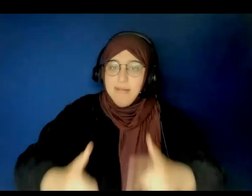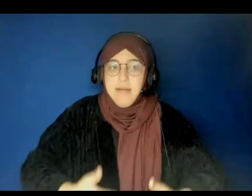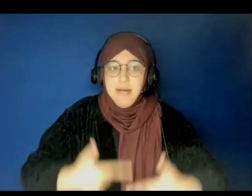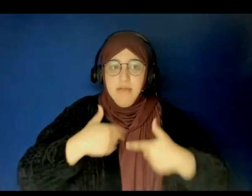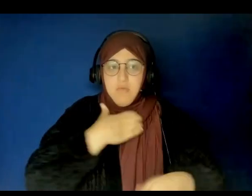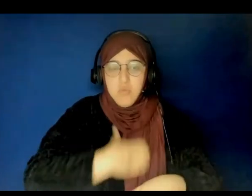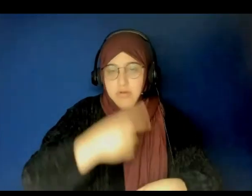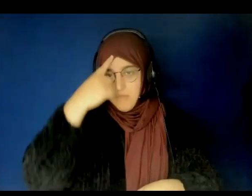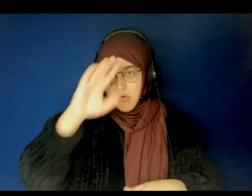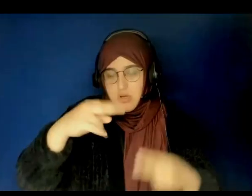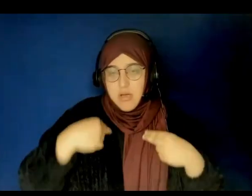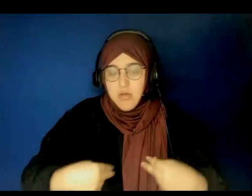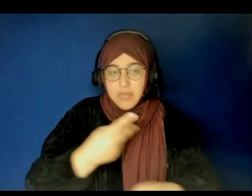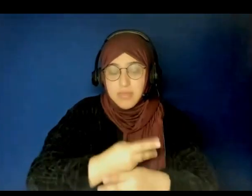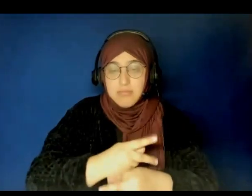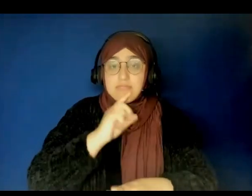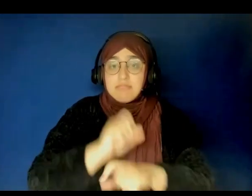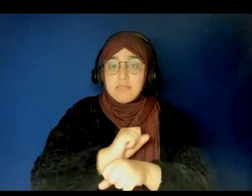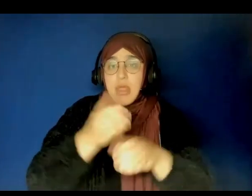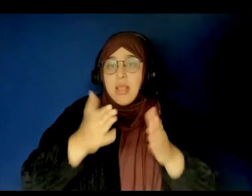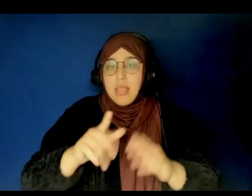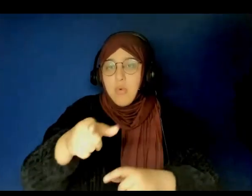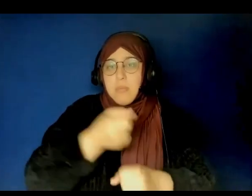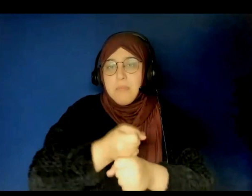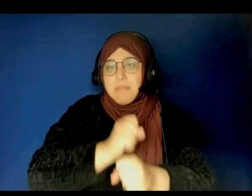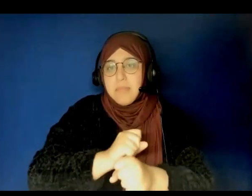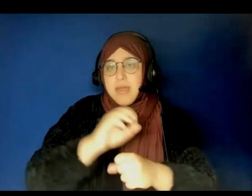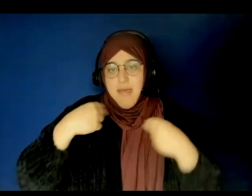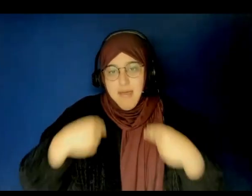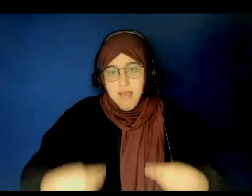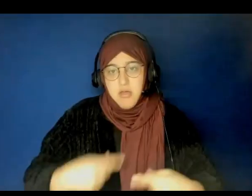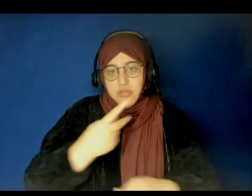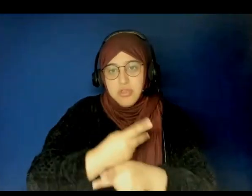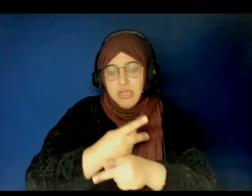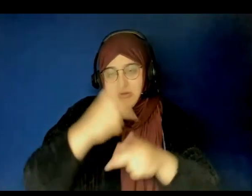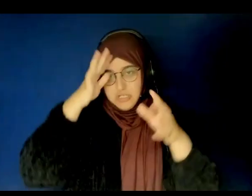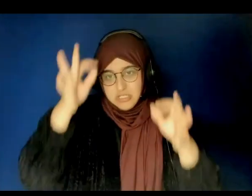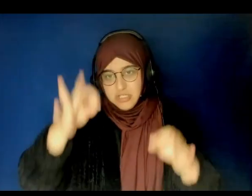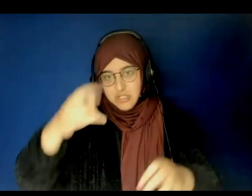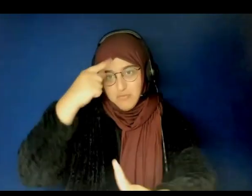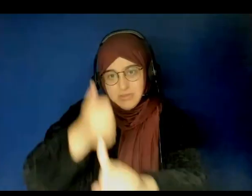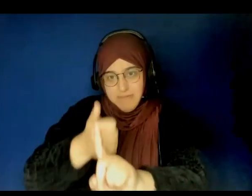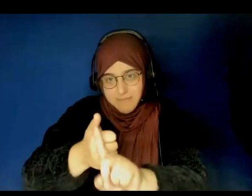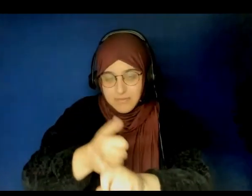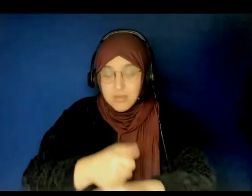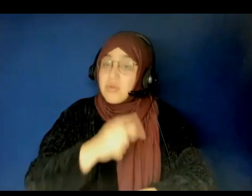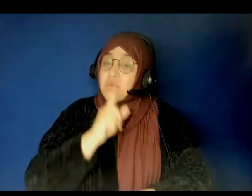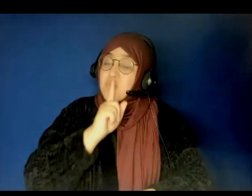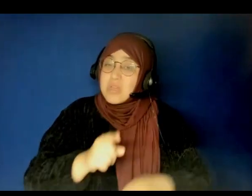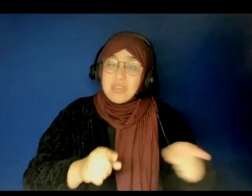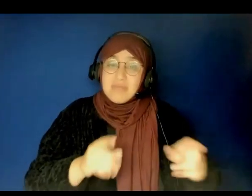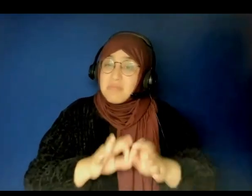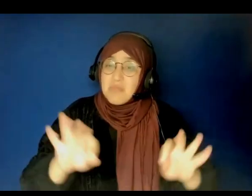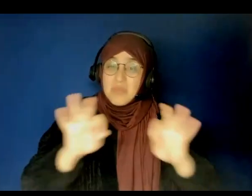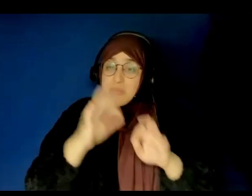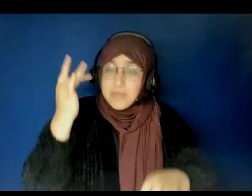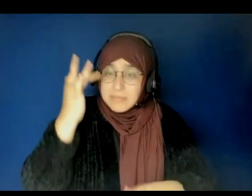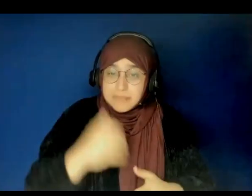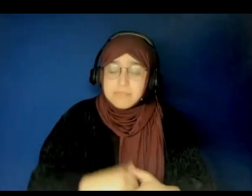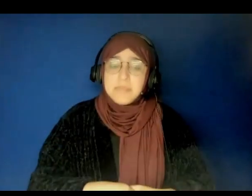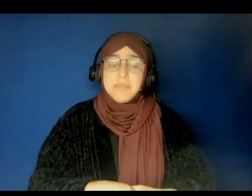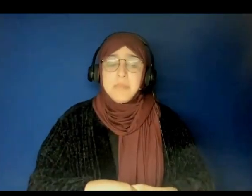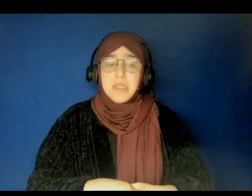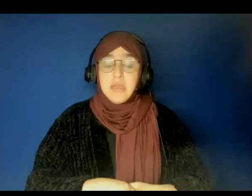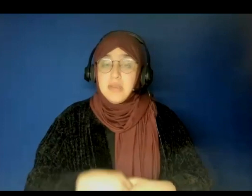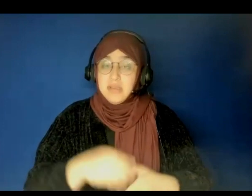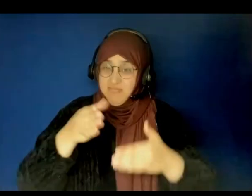decisions for yourself. Now, the reason why this is so important is because at the end of life, when it will